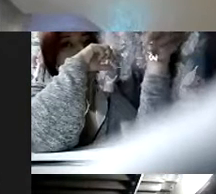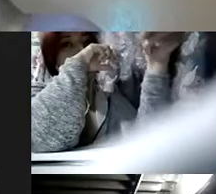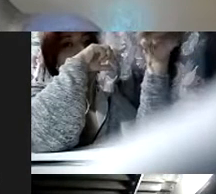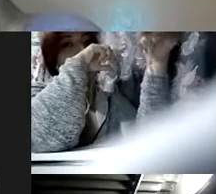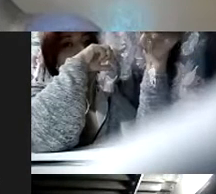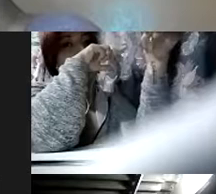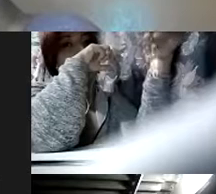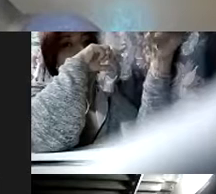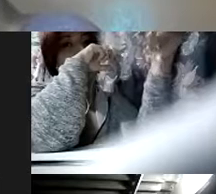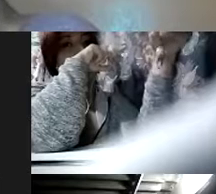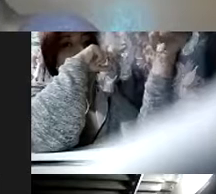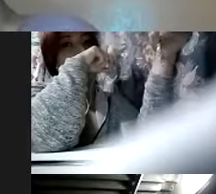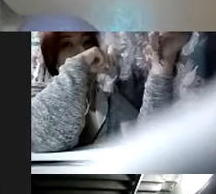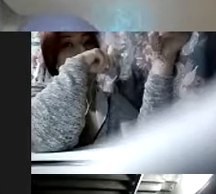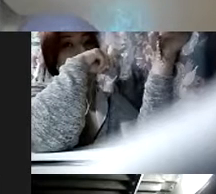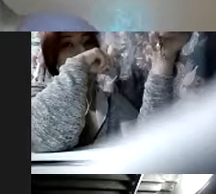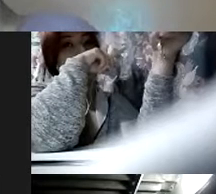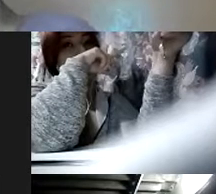what are you doing